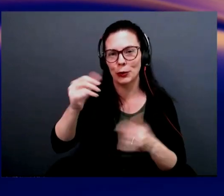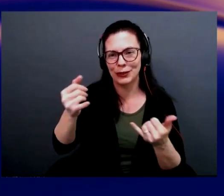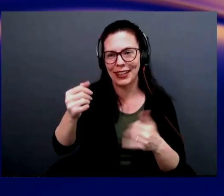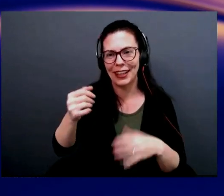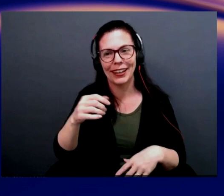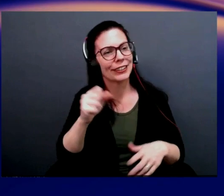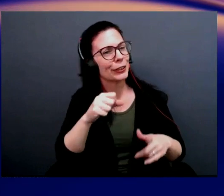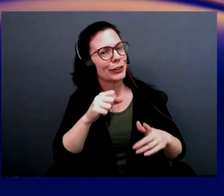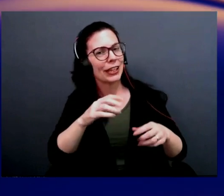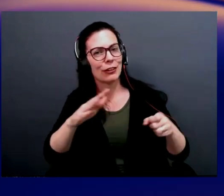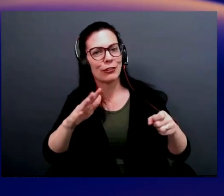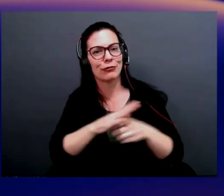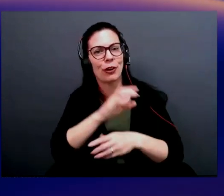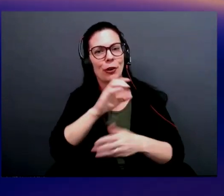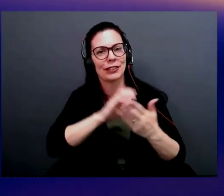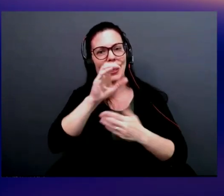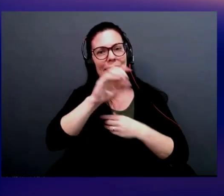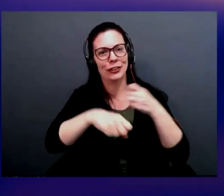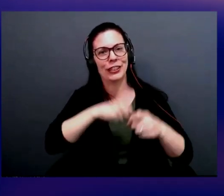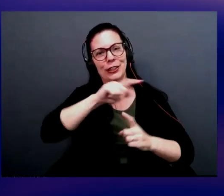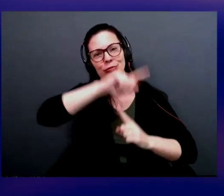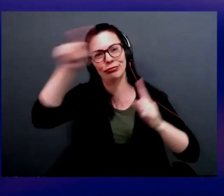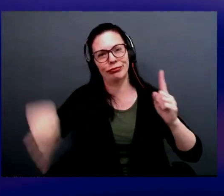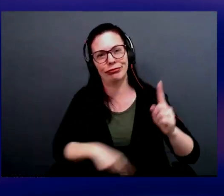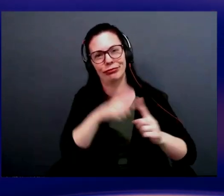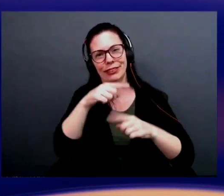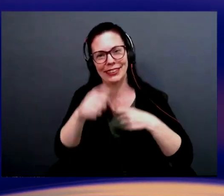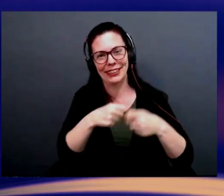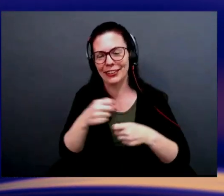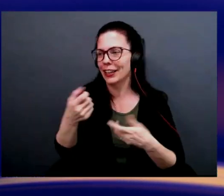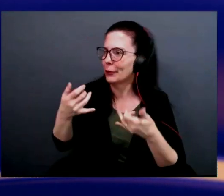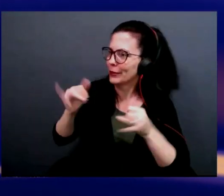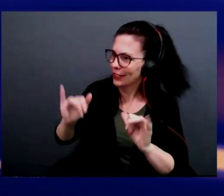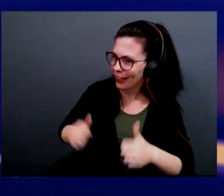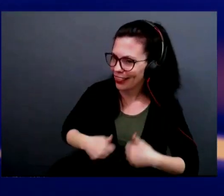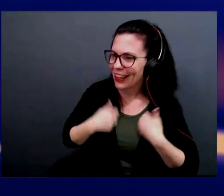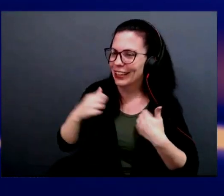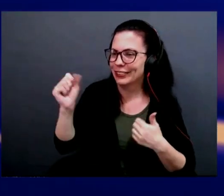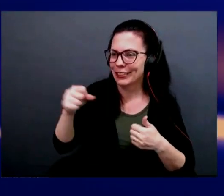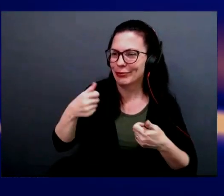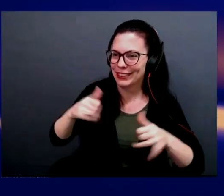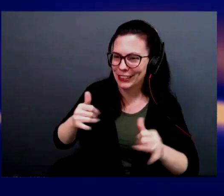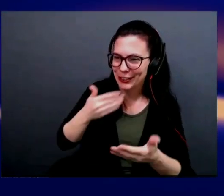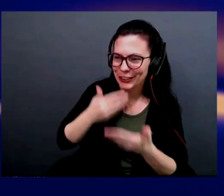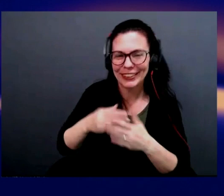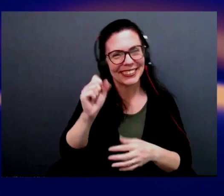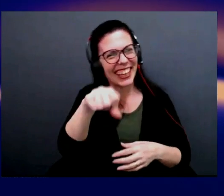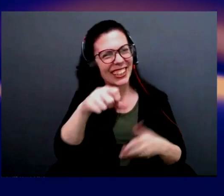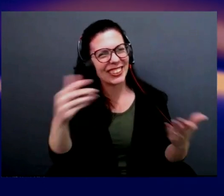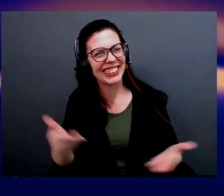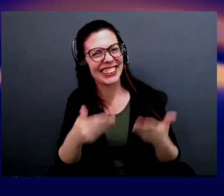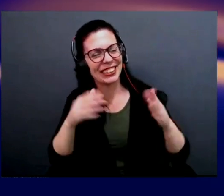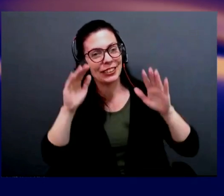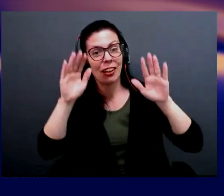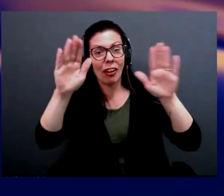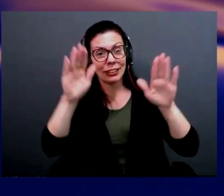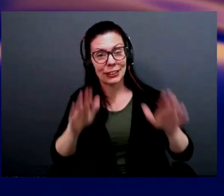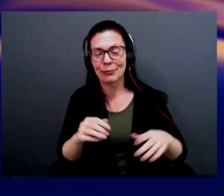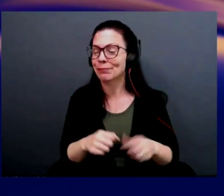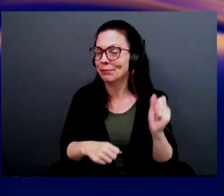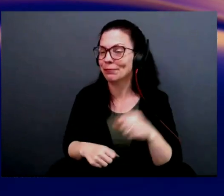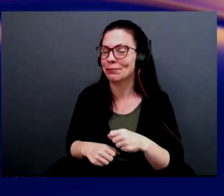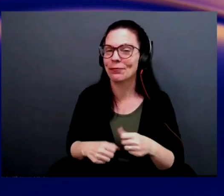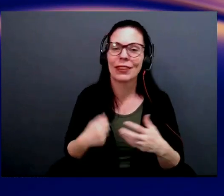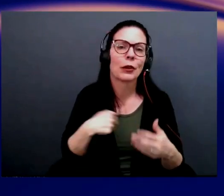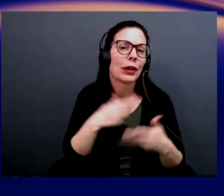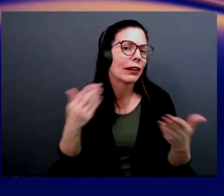calendar year back around. Calendar year, yes. I'm still alive. So yeah, we're good. you're here. Yeah. That's wonderful. Yeah. All right, so we're here to